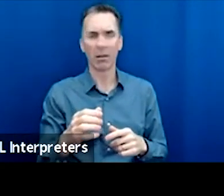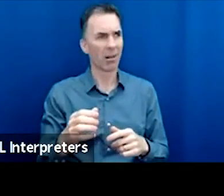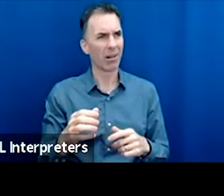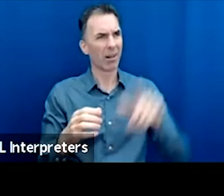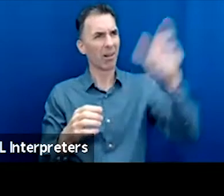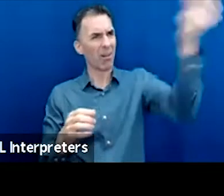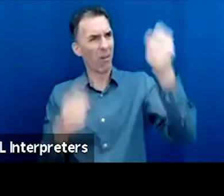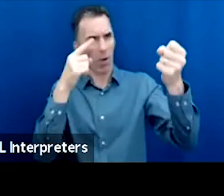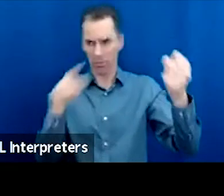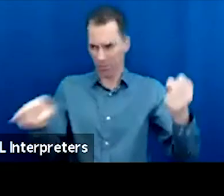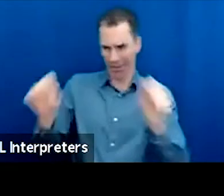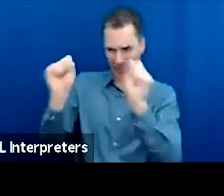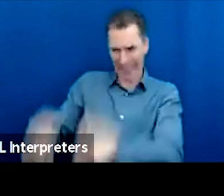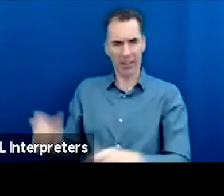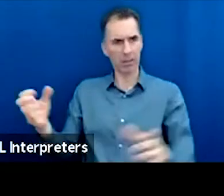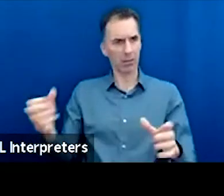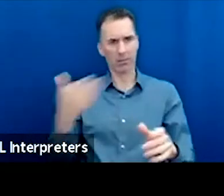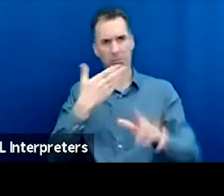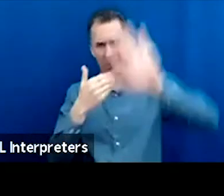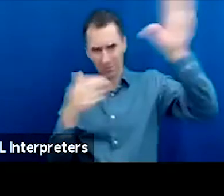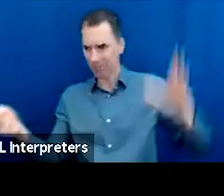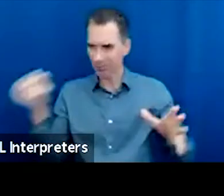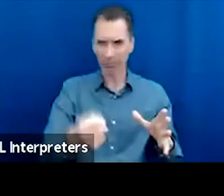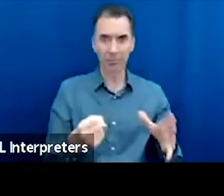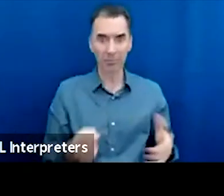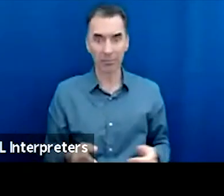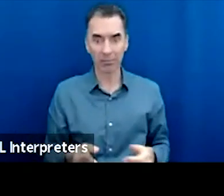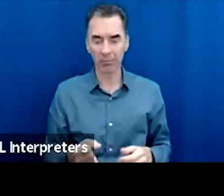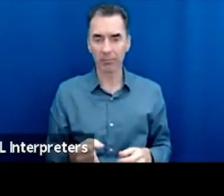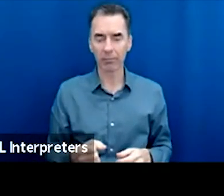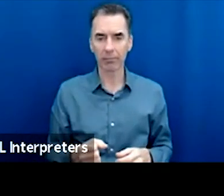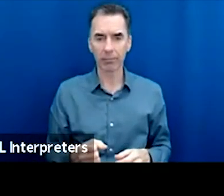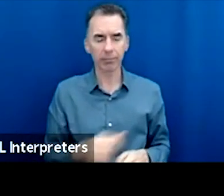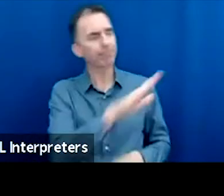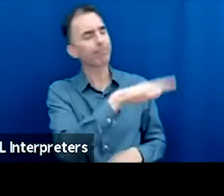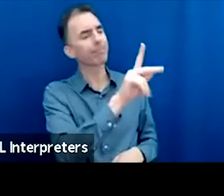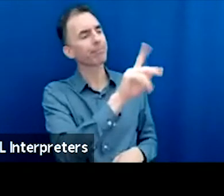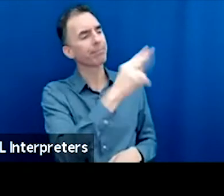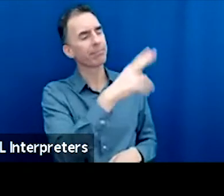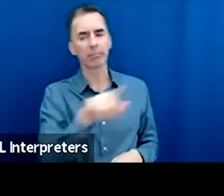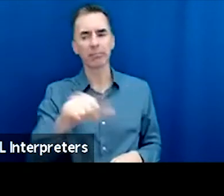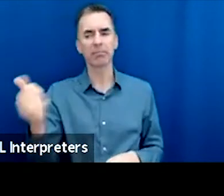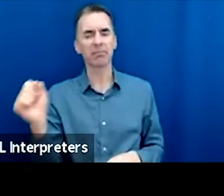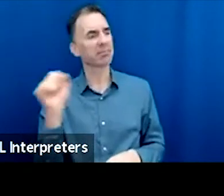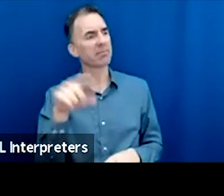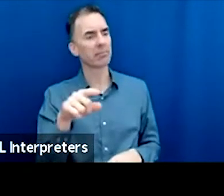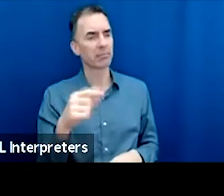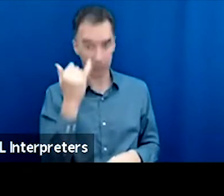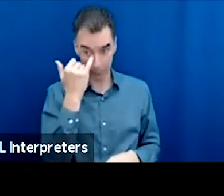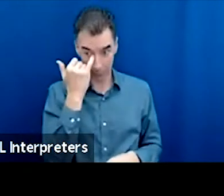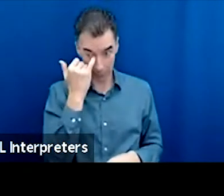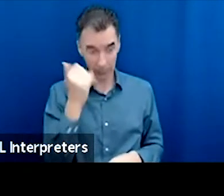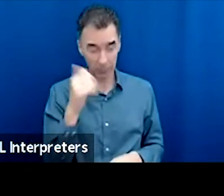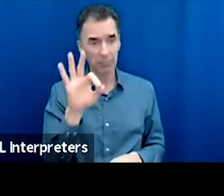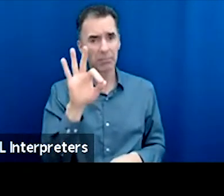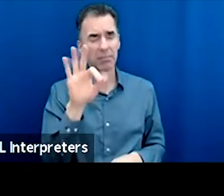already. Mm-hmm. Absolutely. And Keith, Darcy had a question about how much time faculty